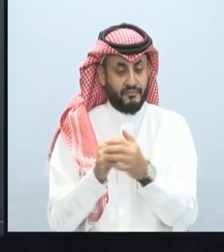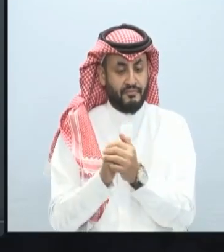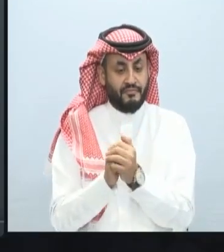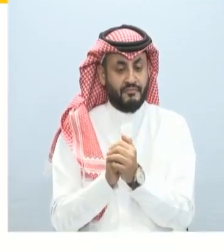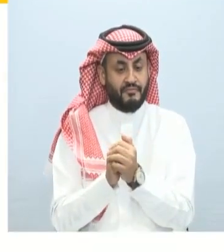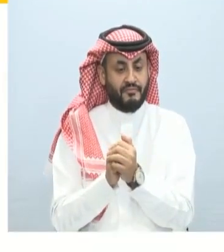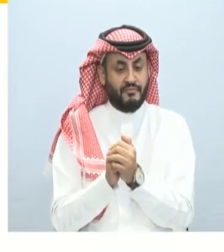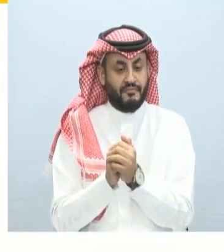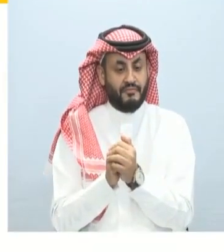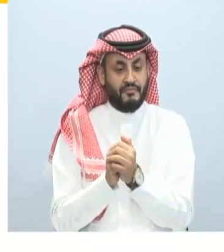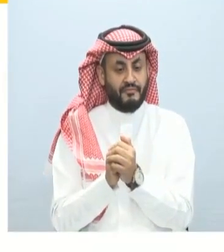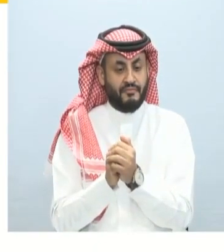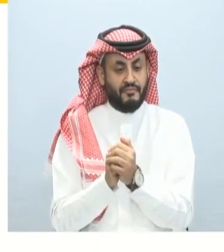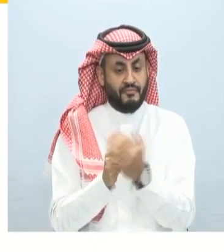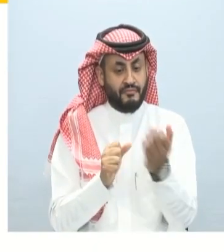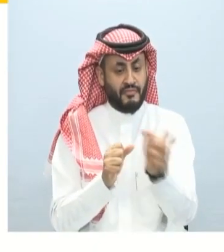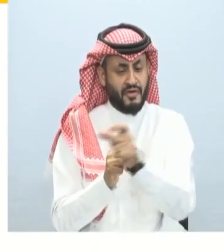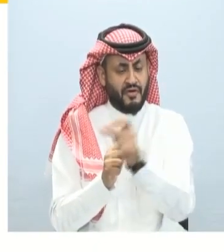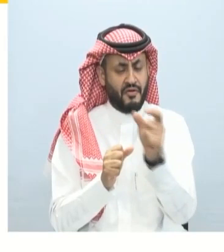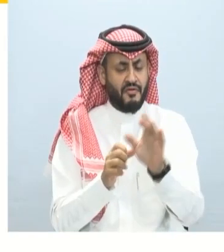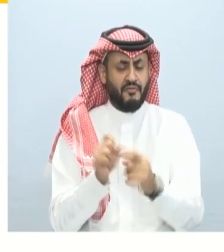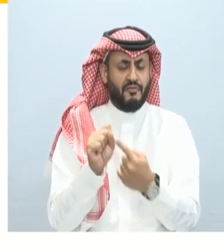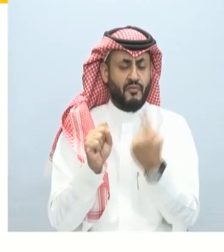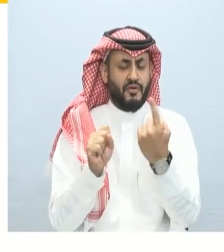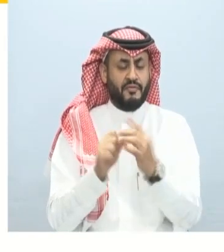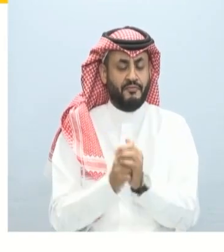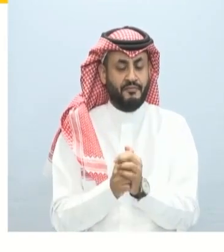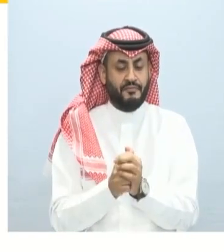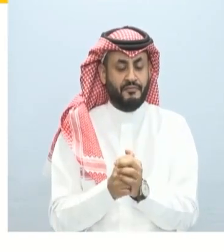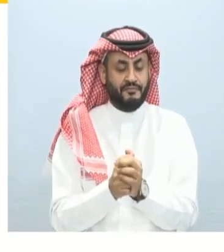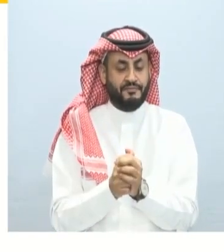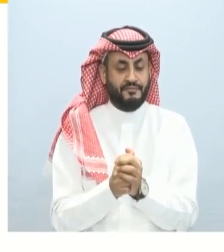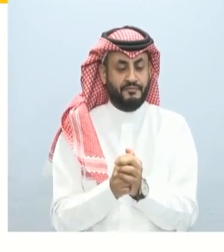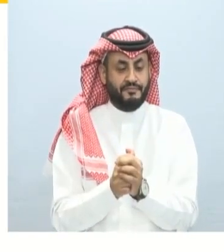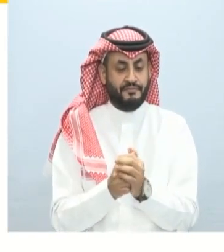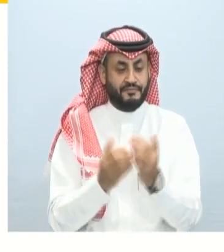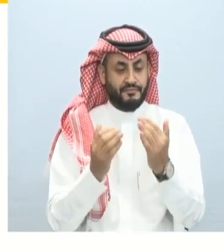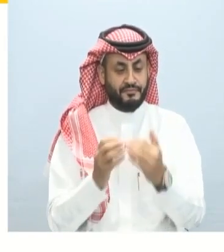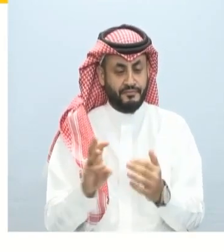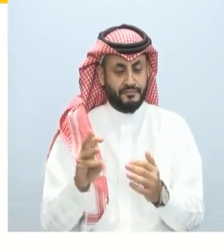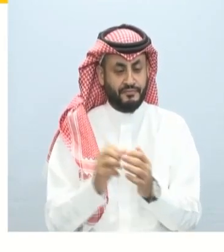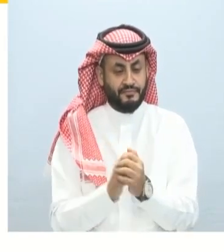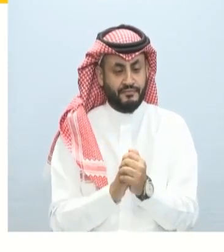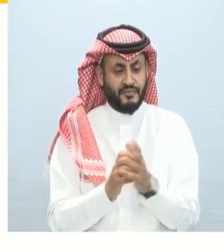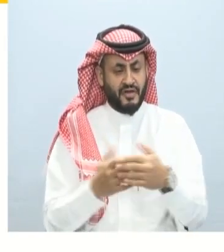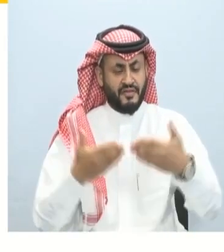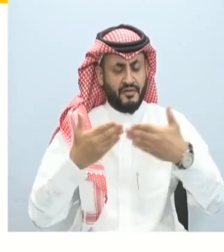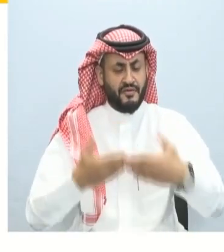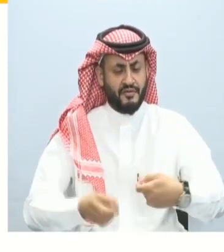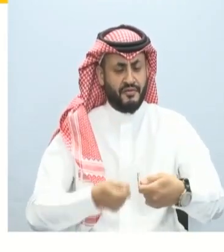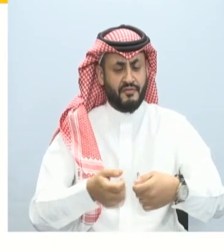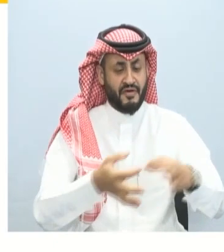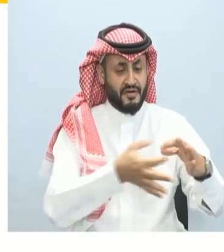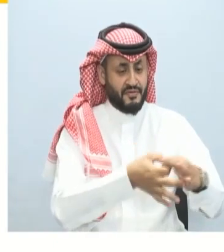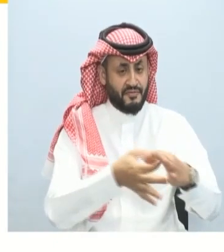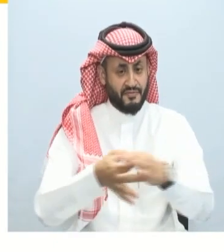sports, we agree that it is going to be other. That store is a chain. Also, a